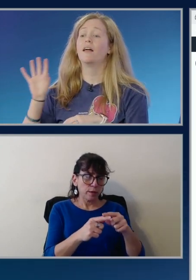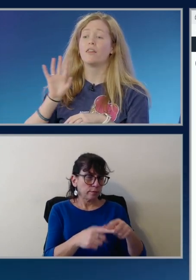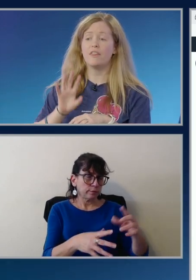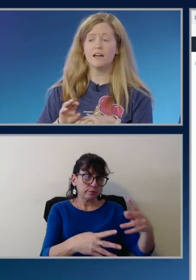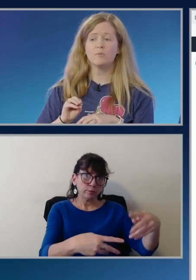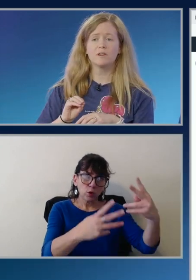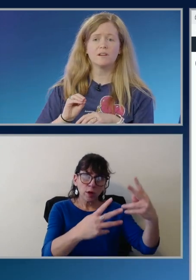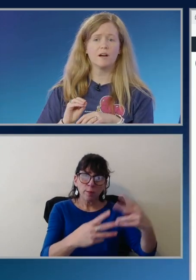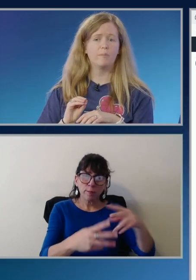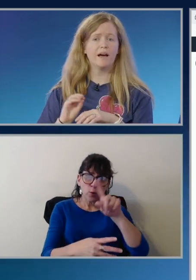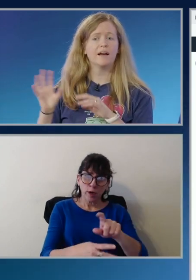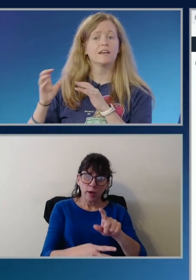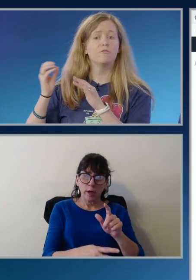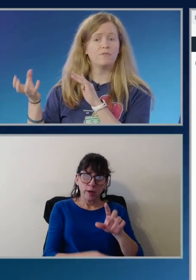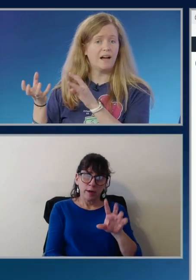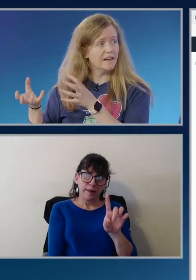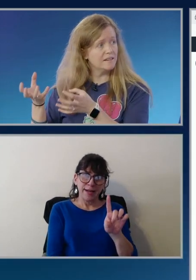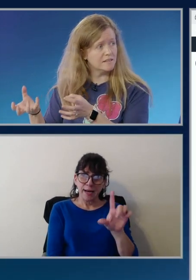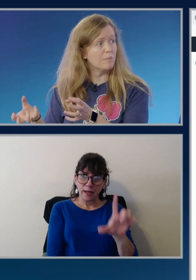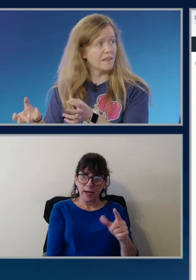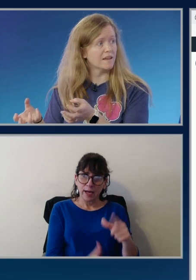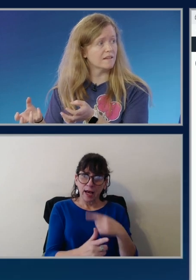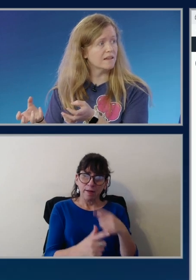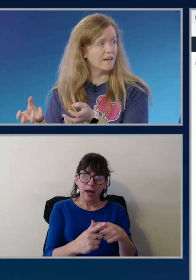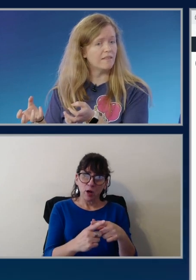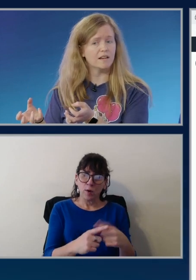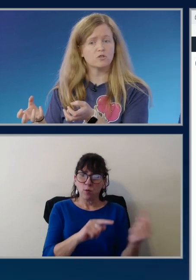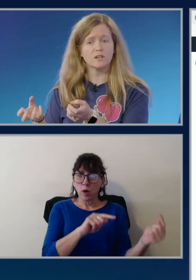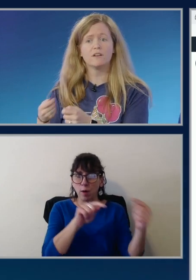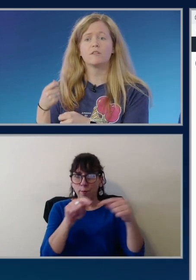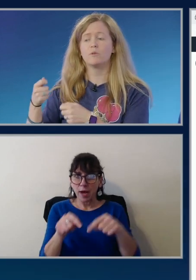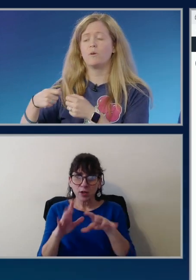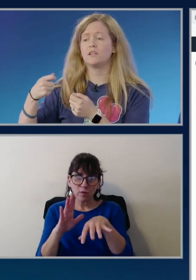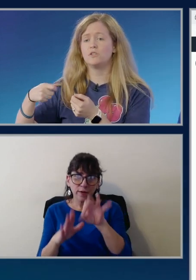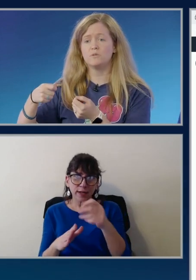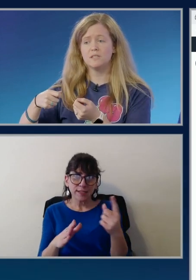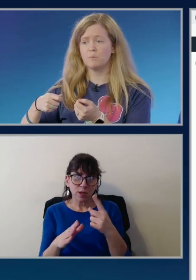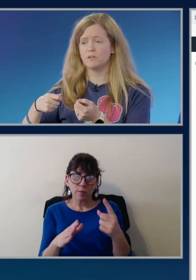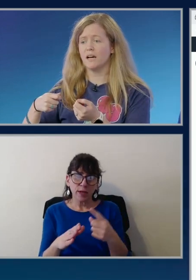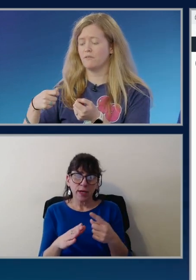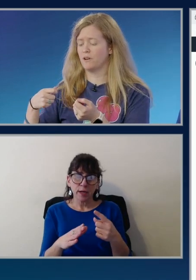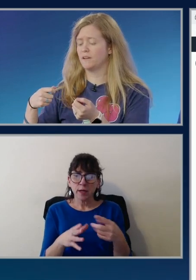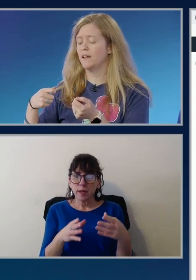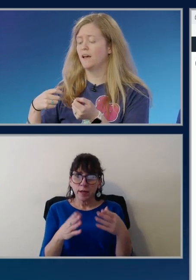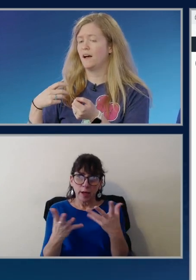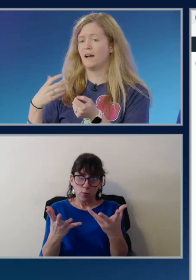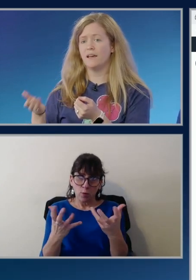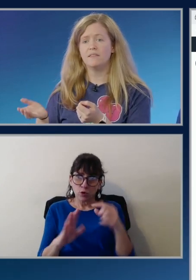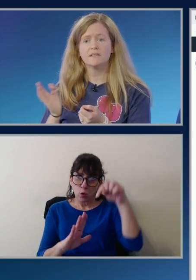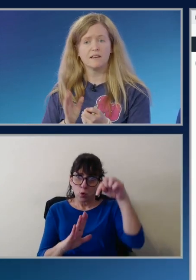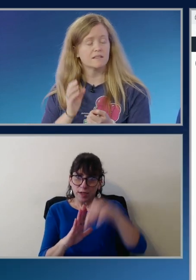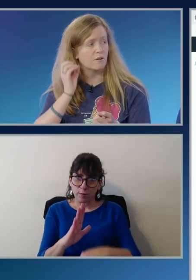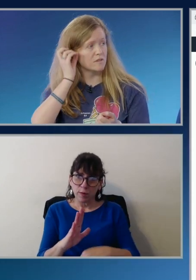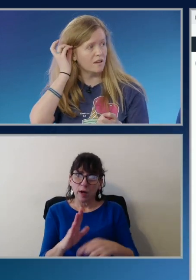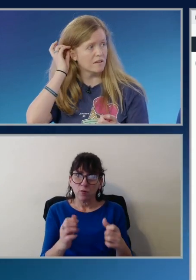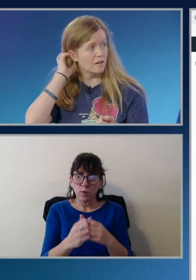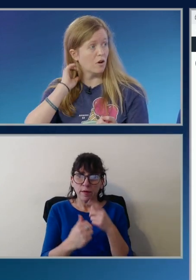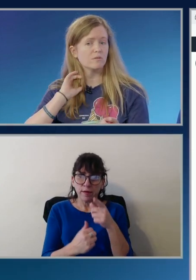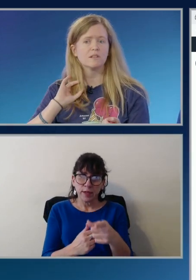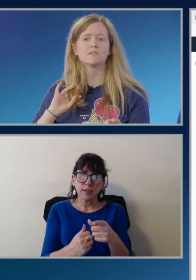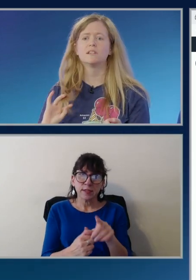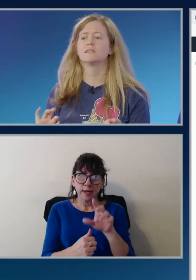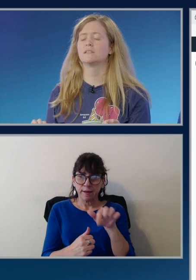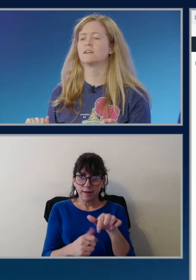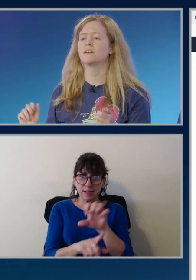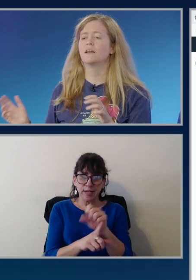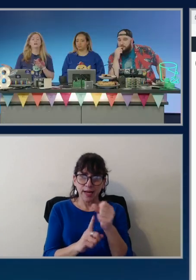lake. Then we're going to come back and find something in that trail that we want to do a deeper dive on. In this case, that was a host.